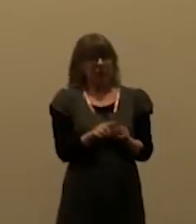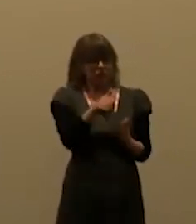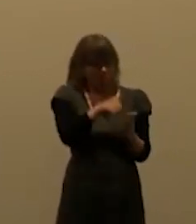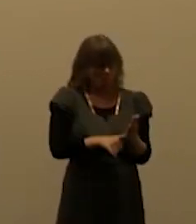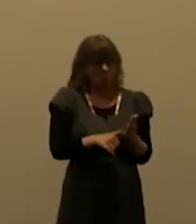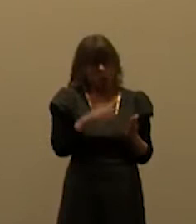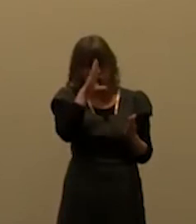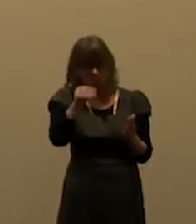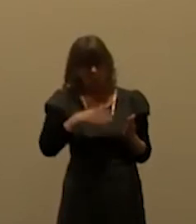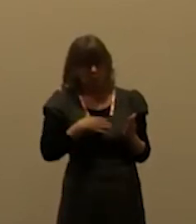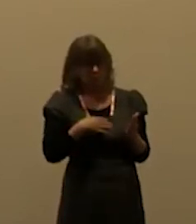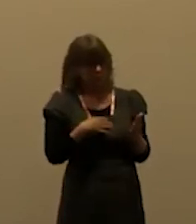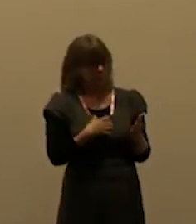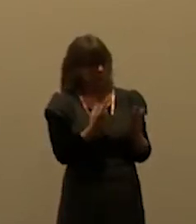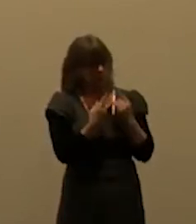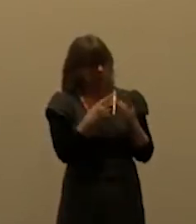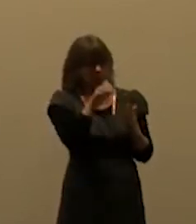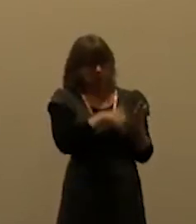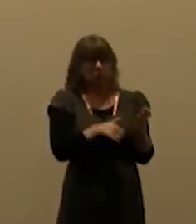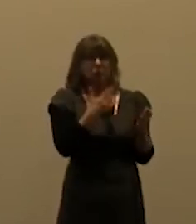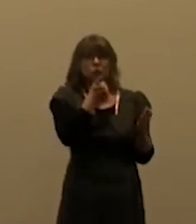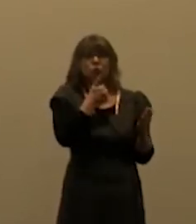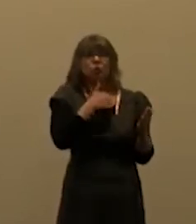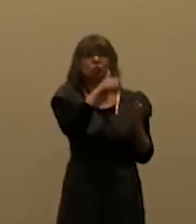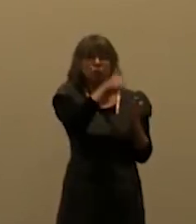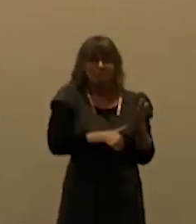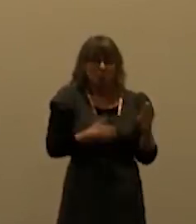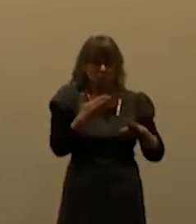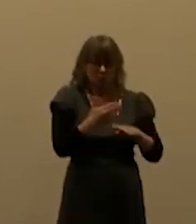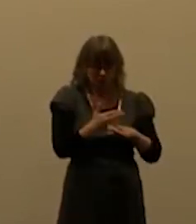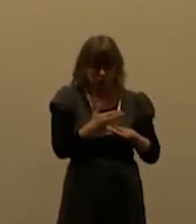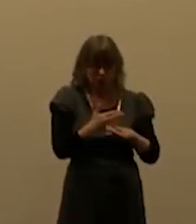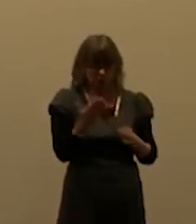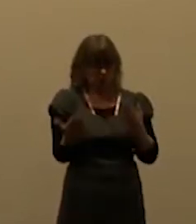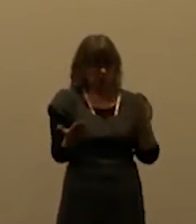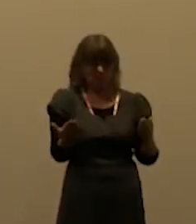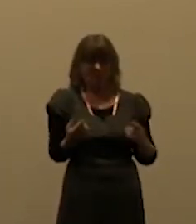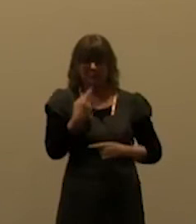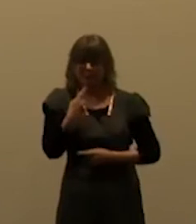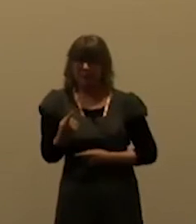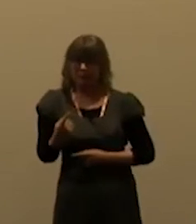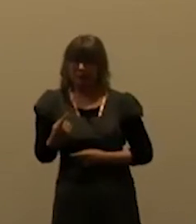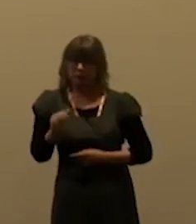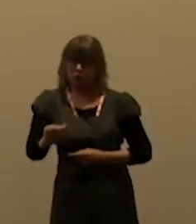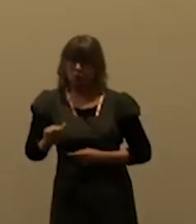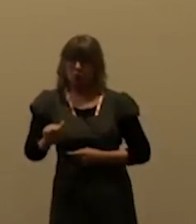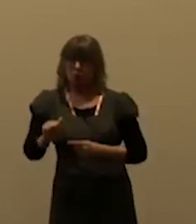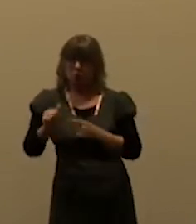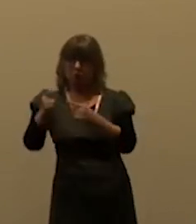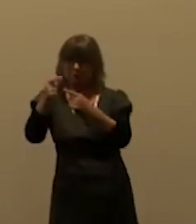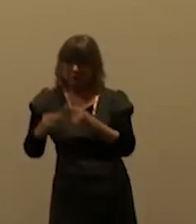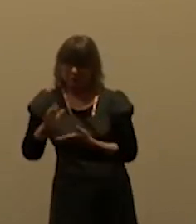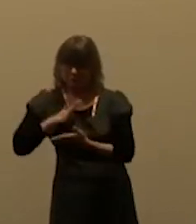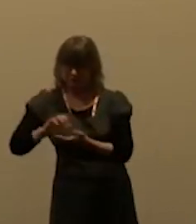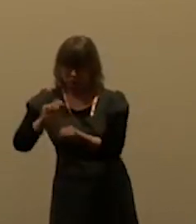findings, yeah, we can use that kind of the report functionality with a compare and say these are the settings you need to change, yeah, and they can go change it